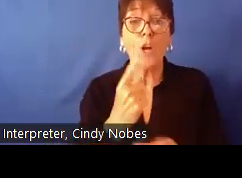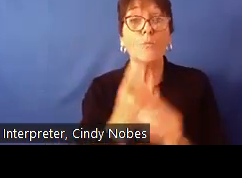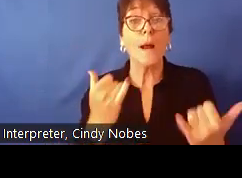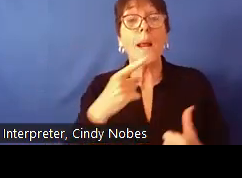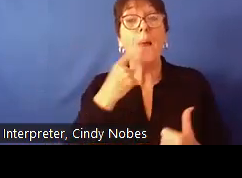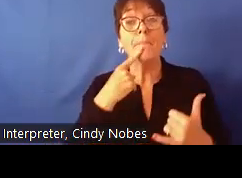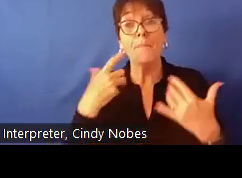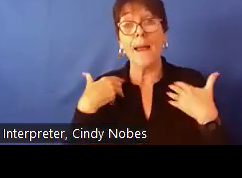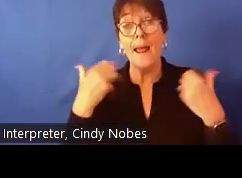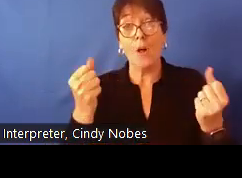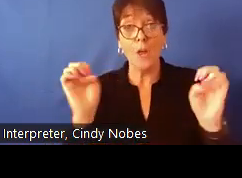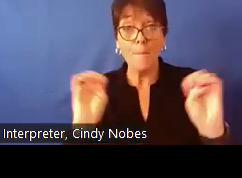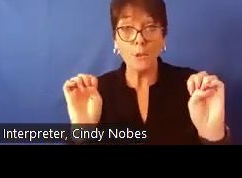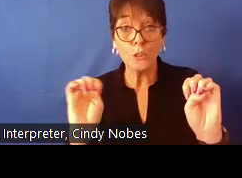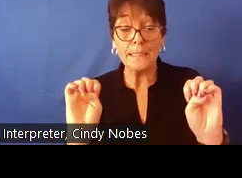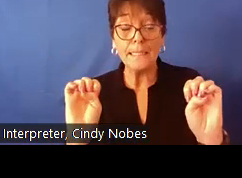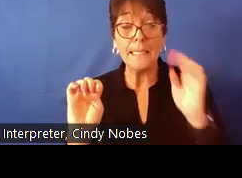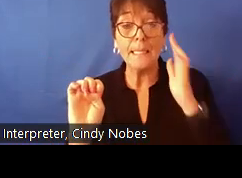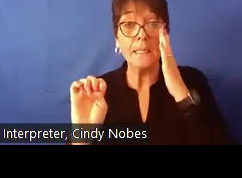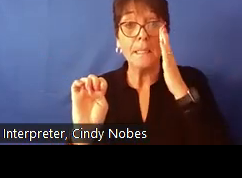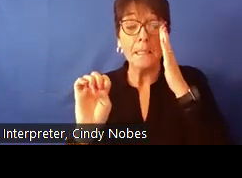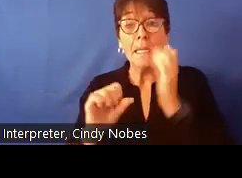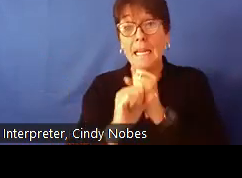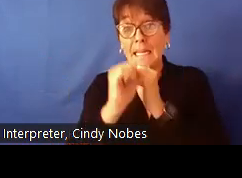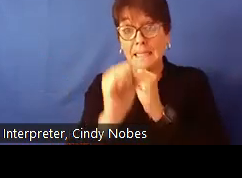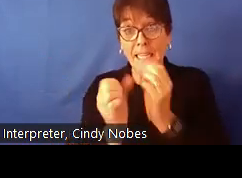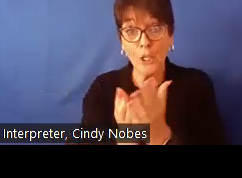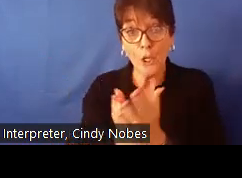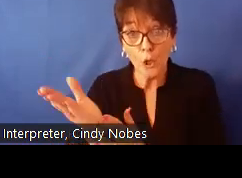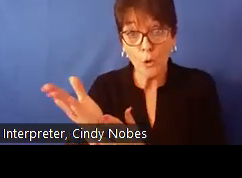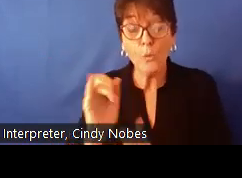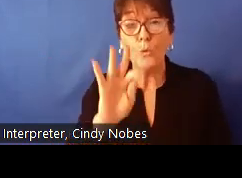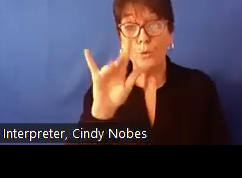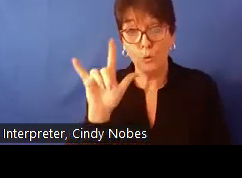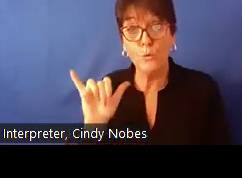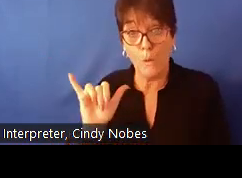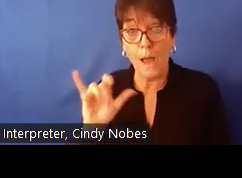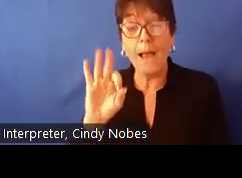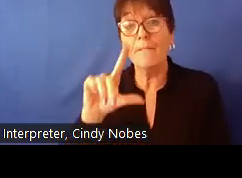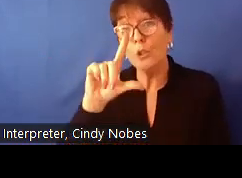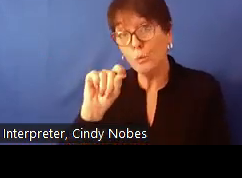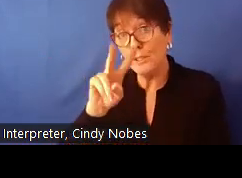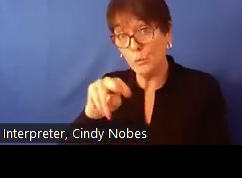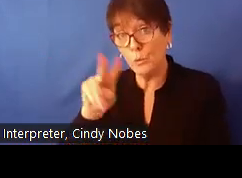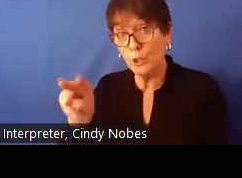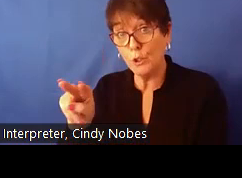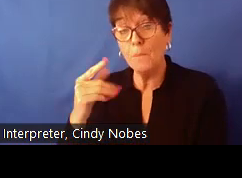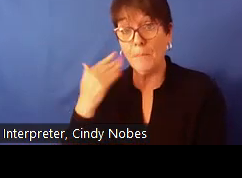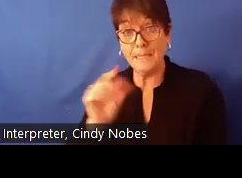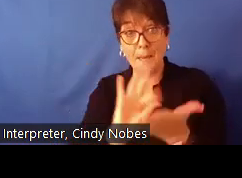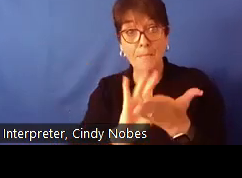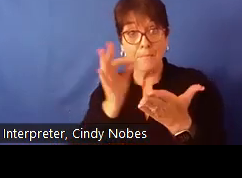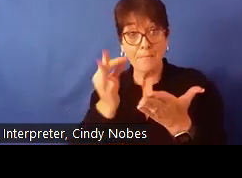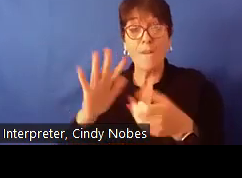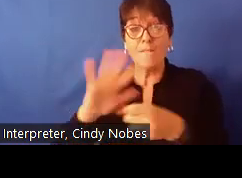health emergency is extended through July of 2022. Since Medi-Cal is full month